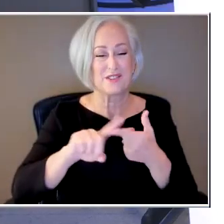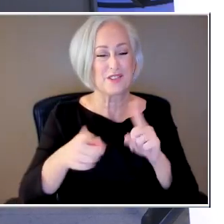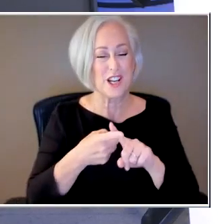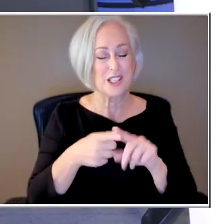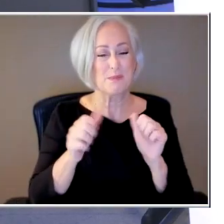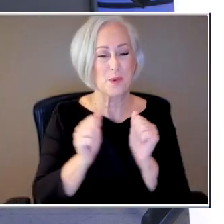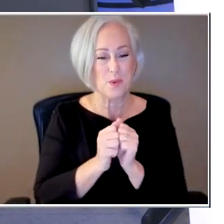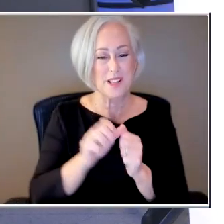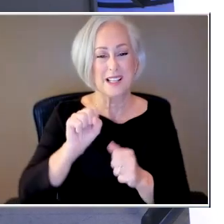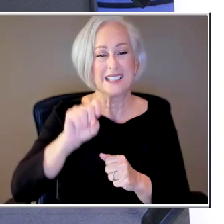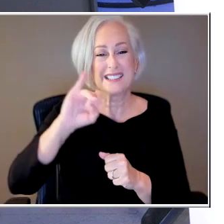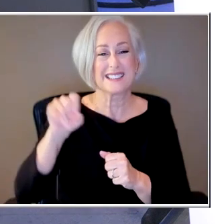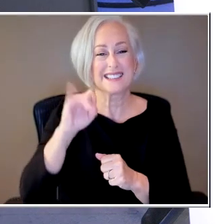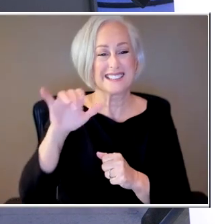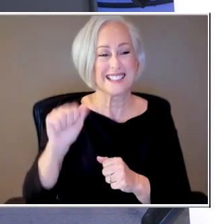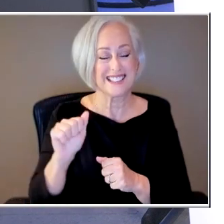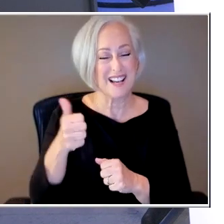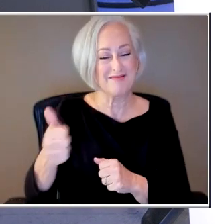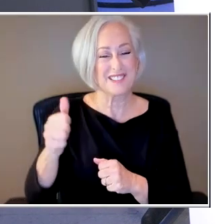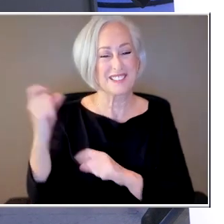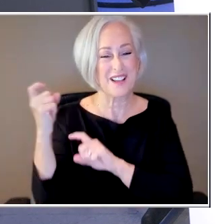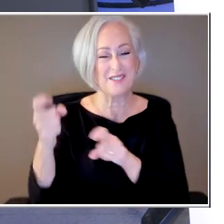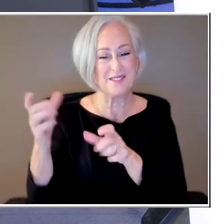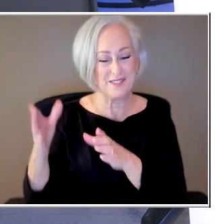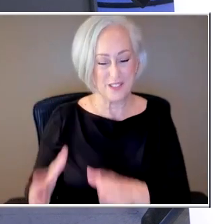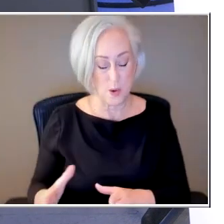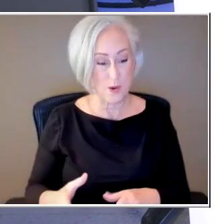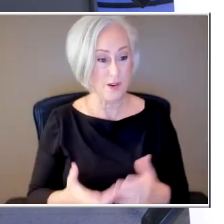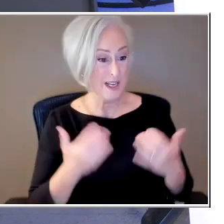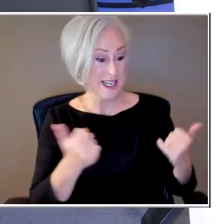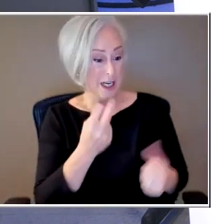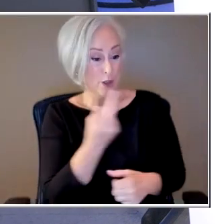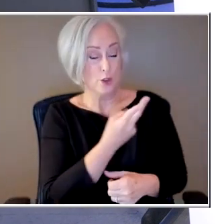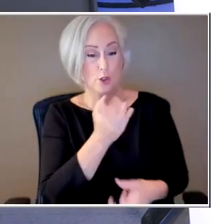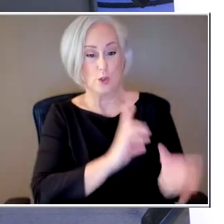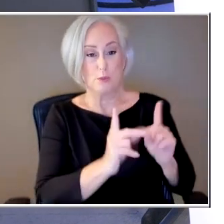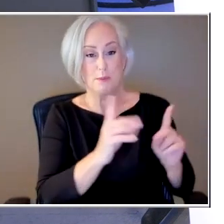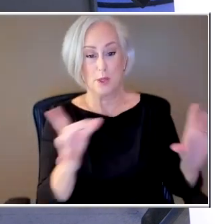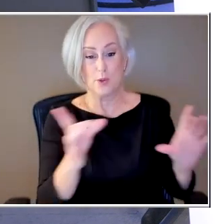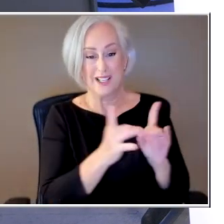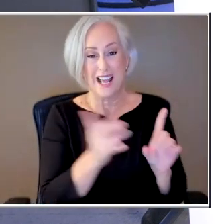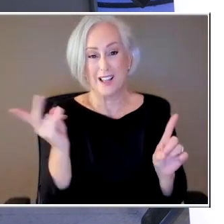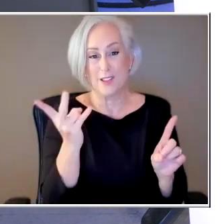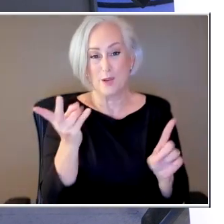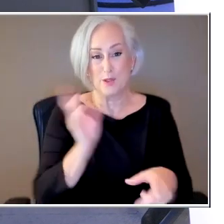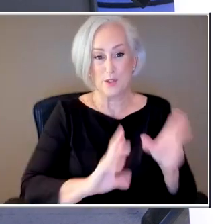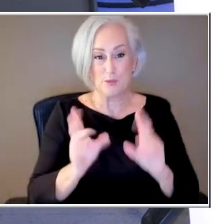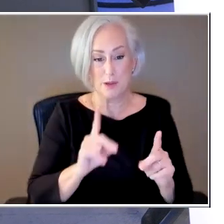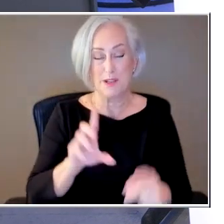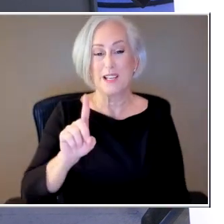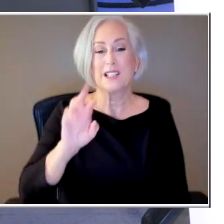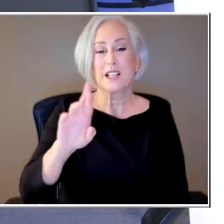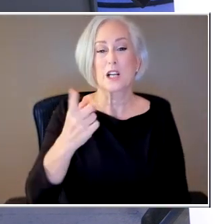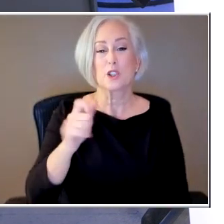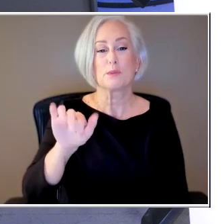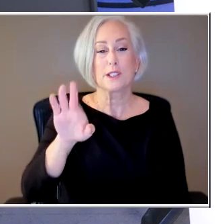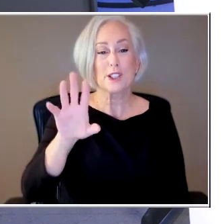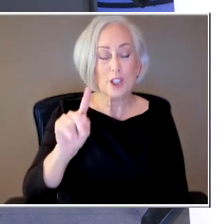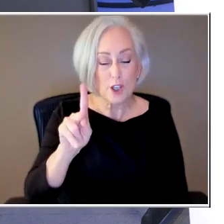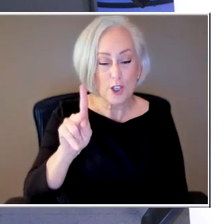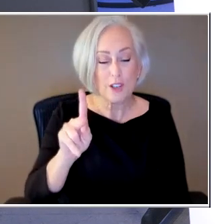with me are 2 folks who helped connect Todd and his donor. Dr. Joseph McGurk, of course, is back. He is Division Director of